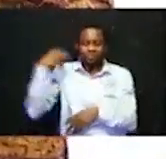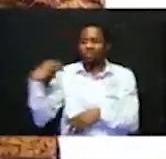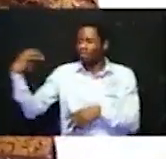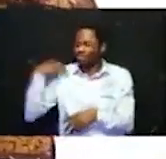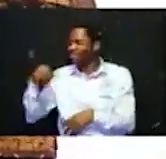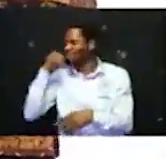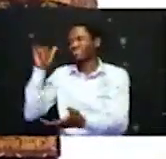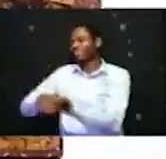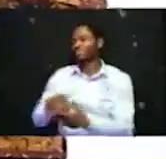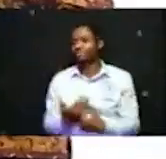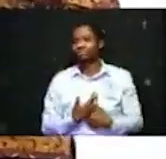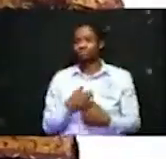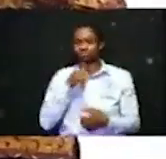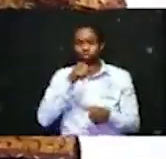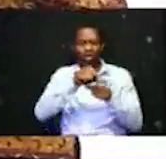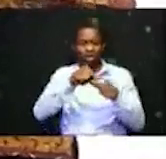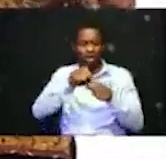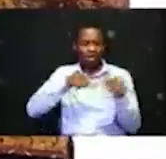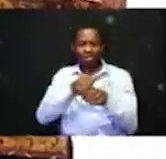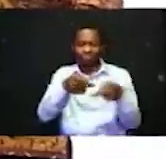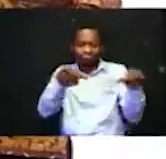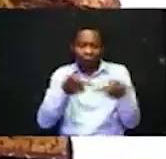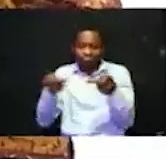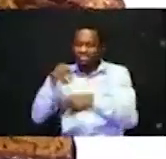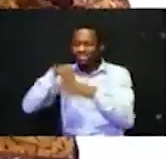not about positions people hold in the society.